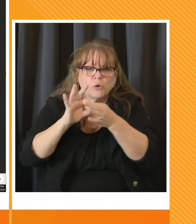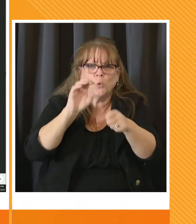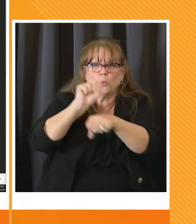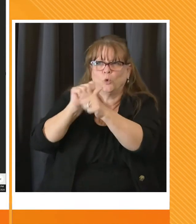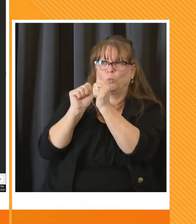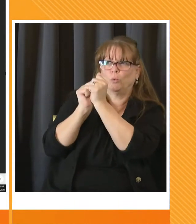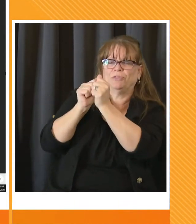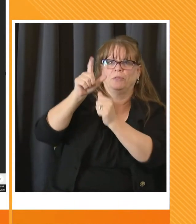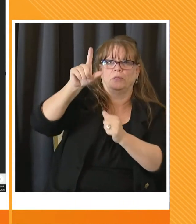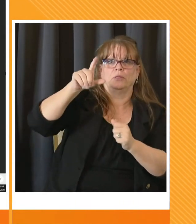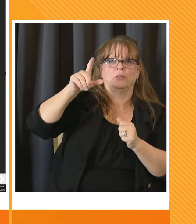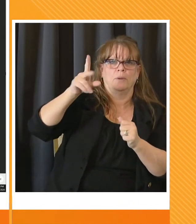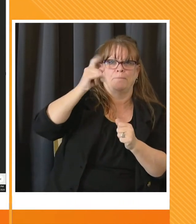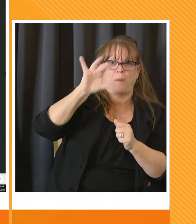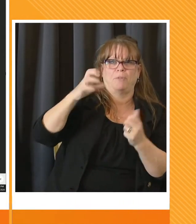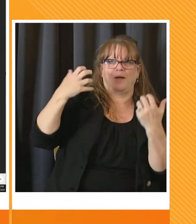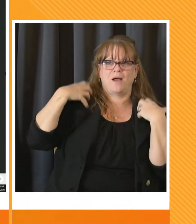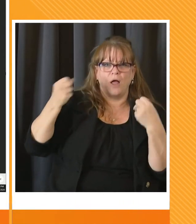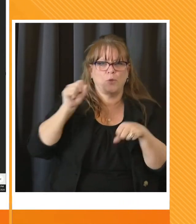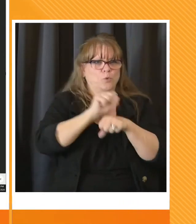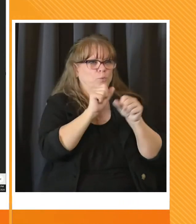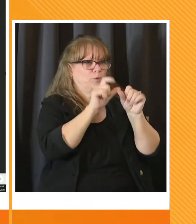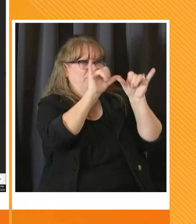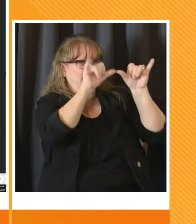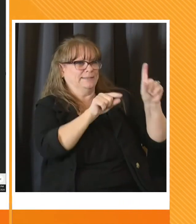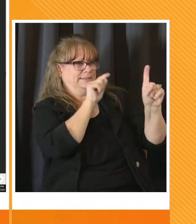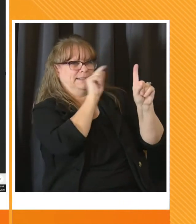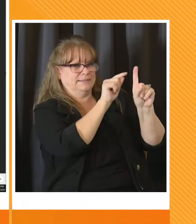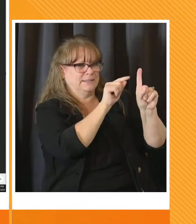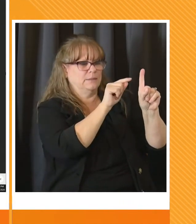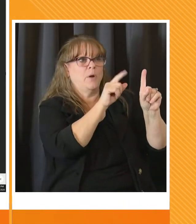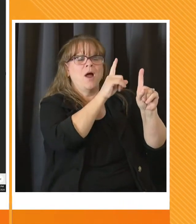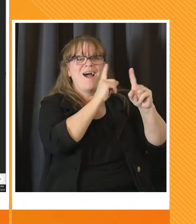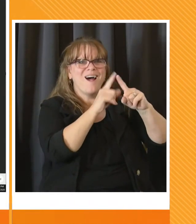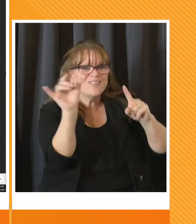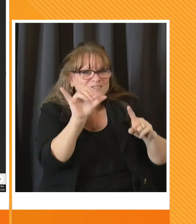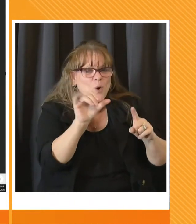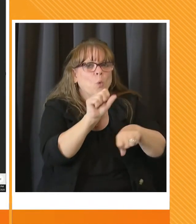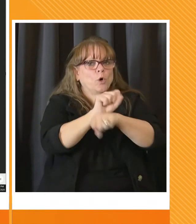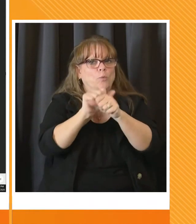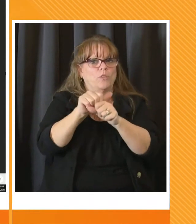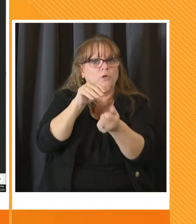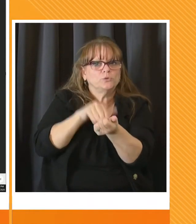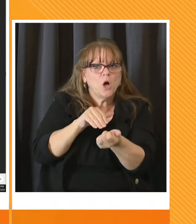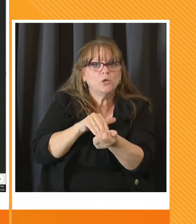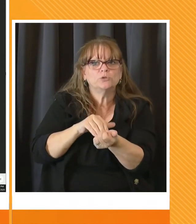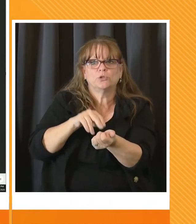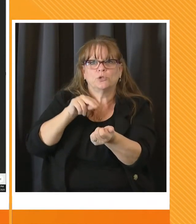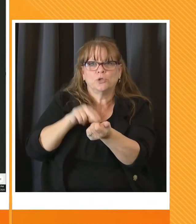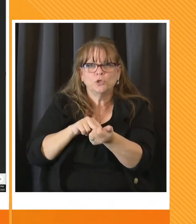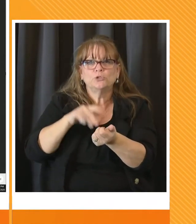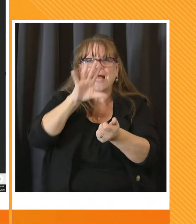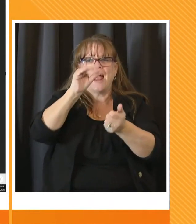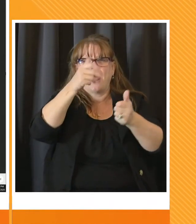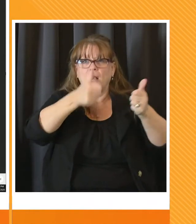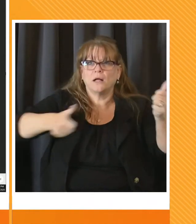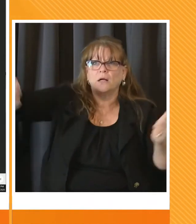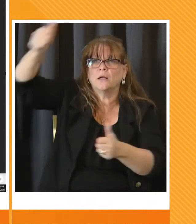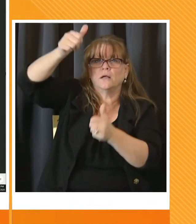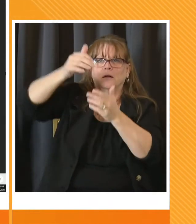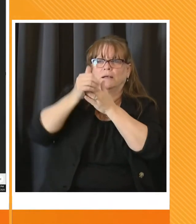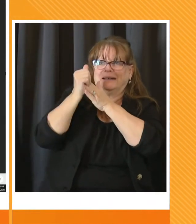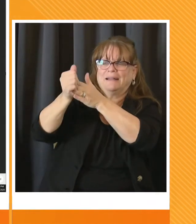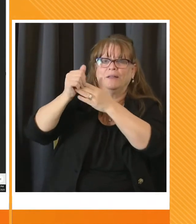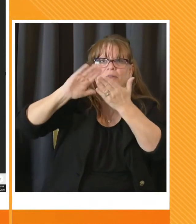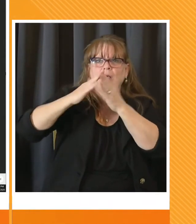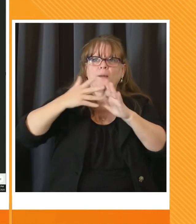healthcare providers and other key leadership in their community. We each have significant roles as healthcare systems and local public